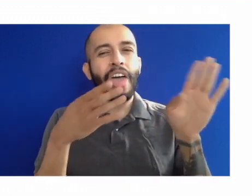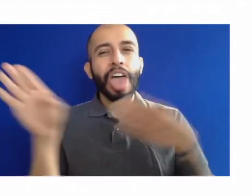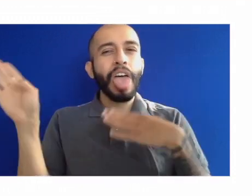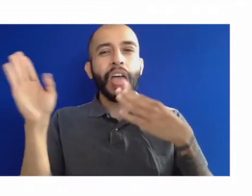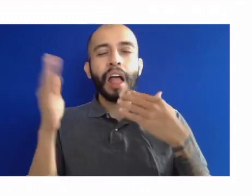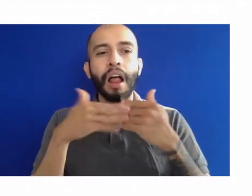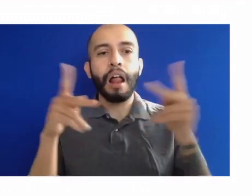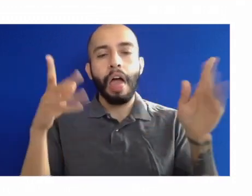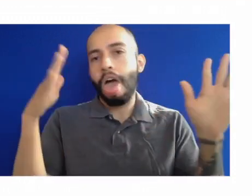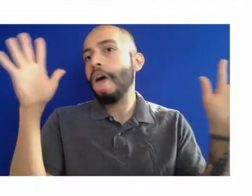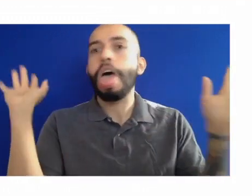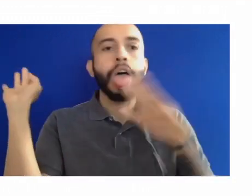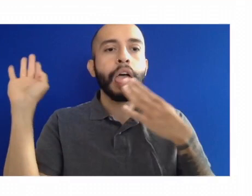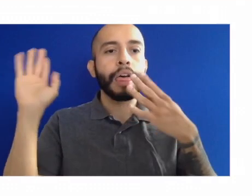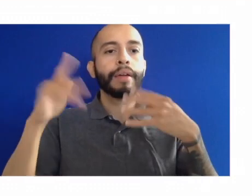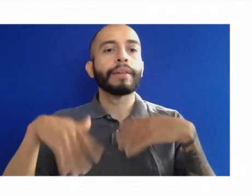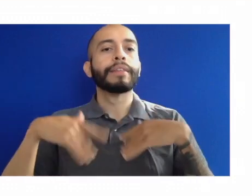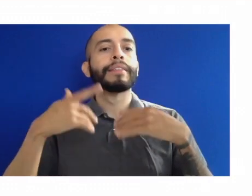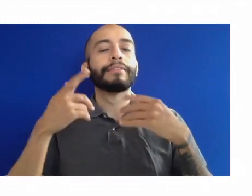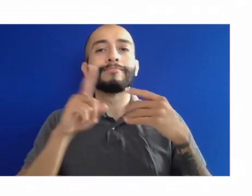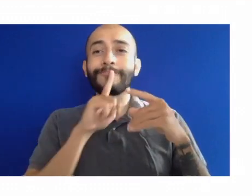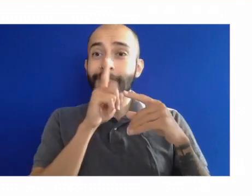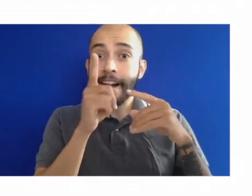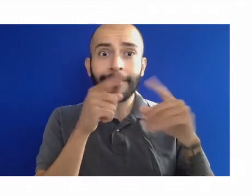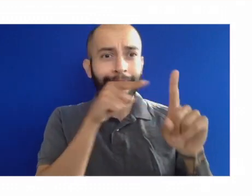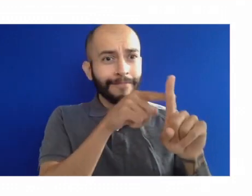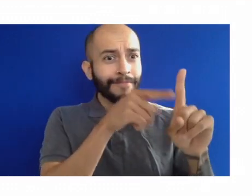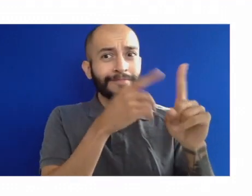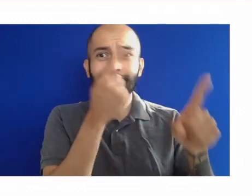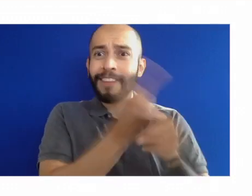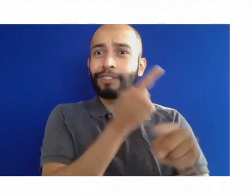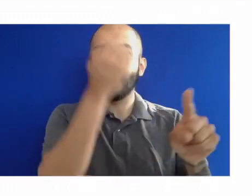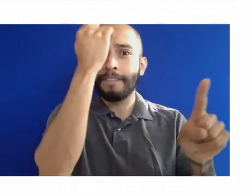it is really hard then to pull people away from that. Next slide.